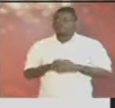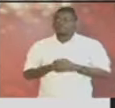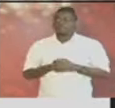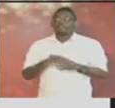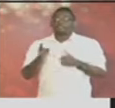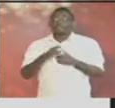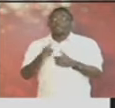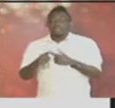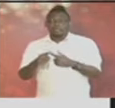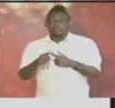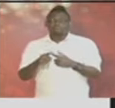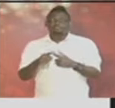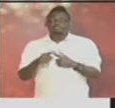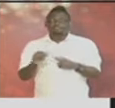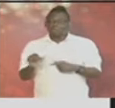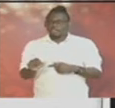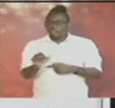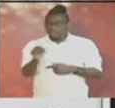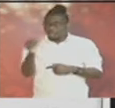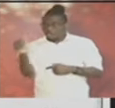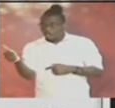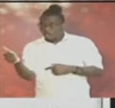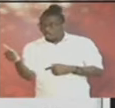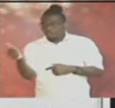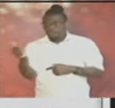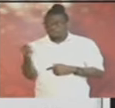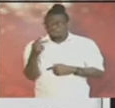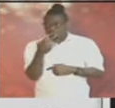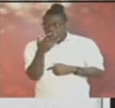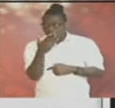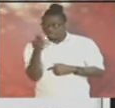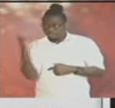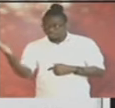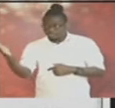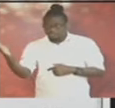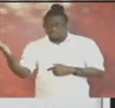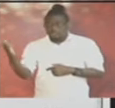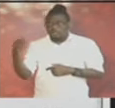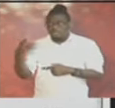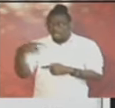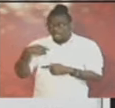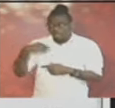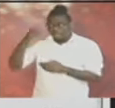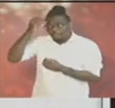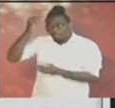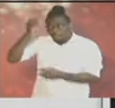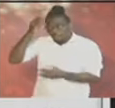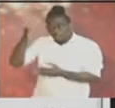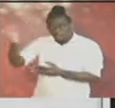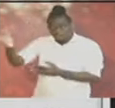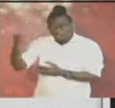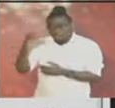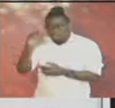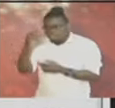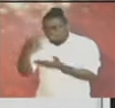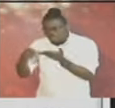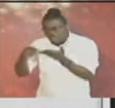slide. It takes us to the dashboard itself, which includes several